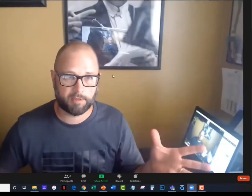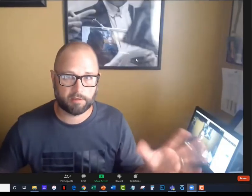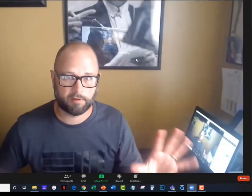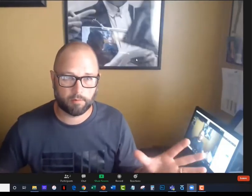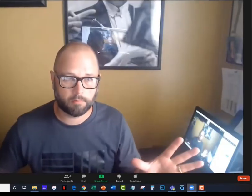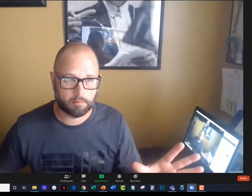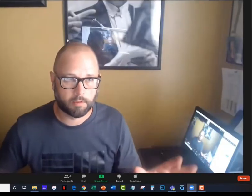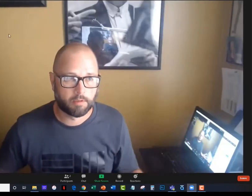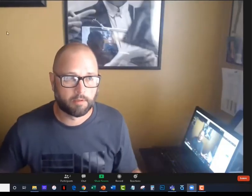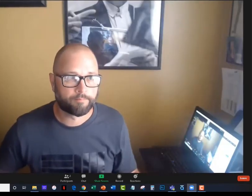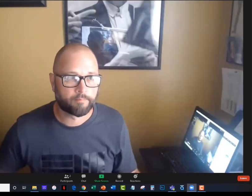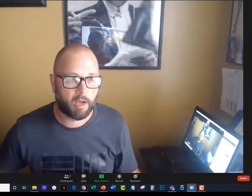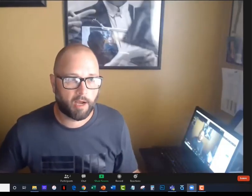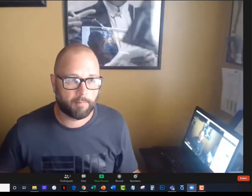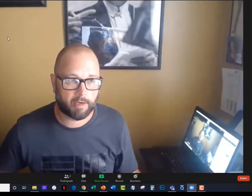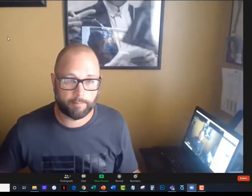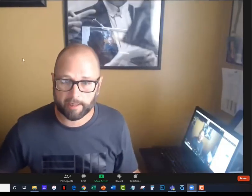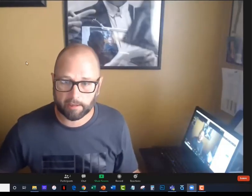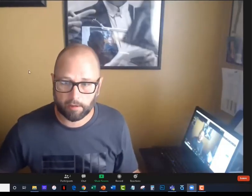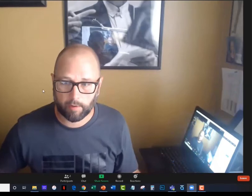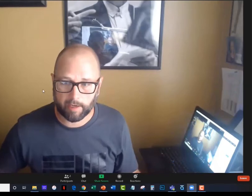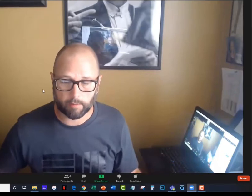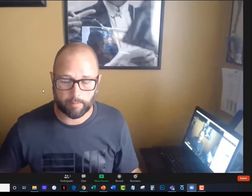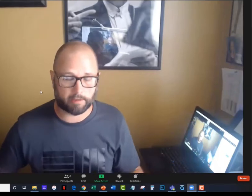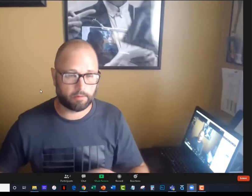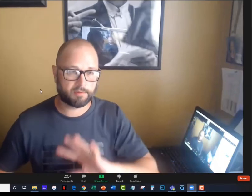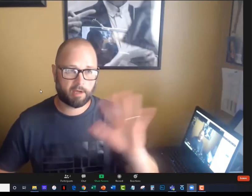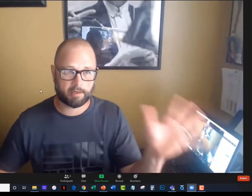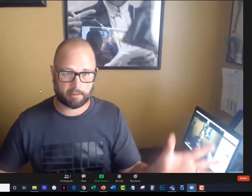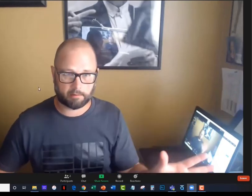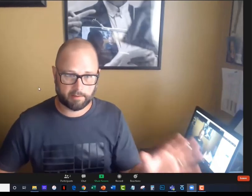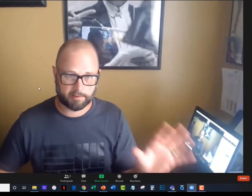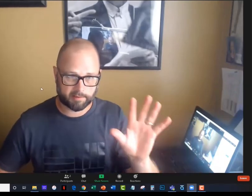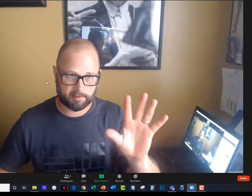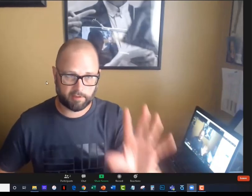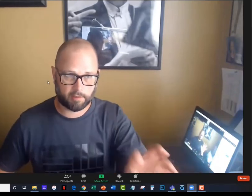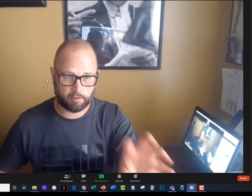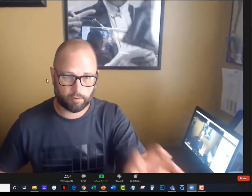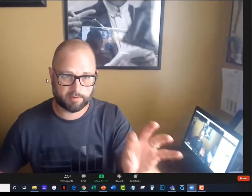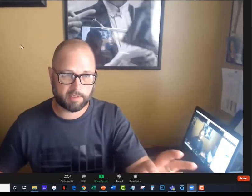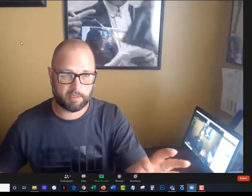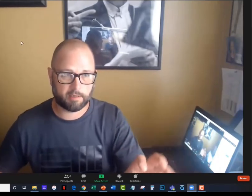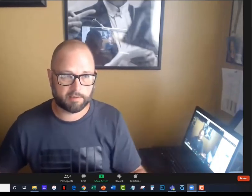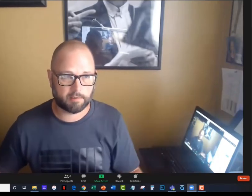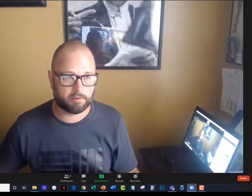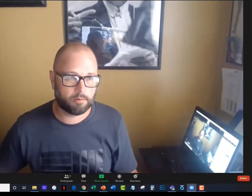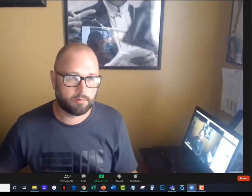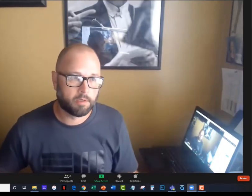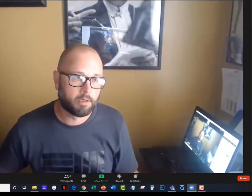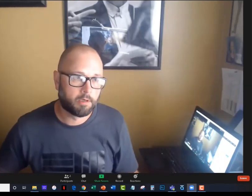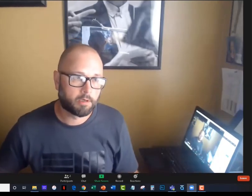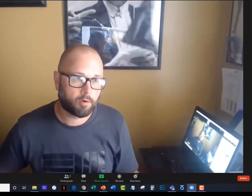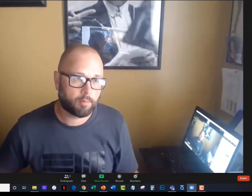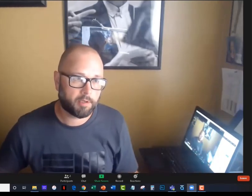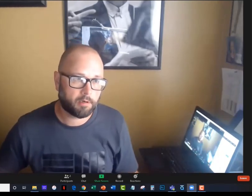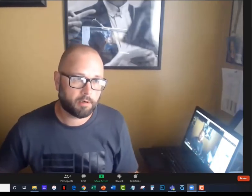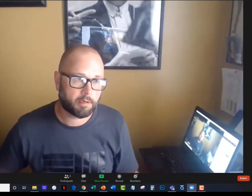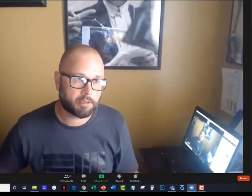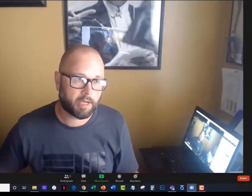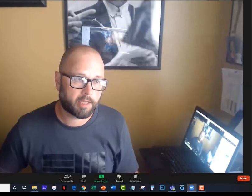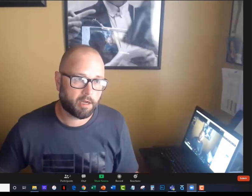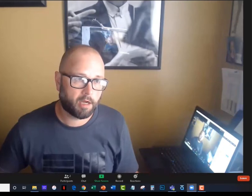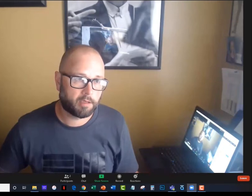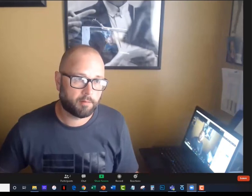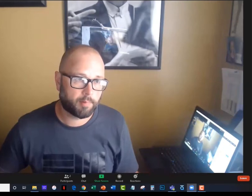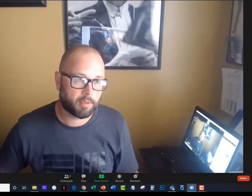in the big speaker view, and I'm not going to go away no matter who's talking. This is the video you will see until you go up here